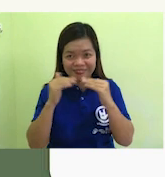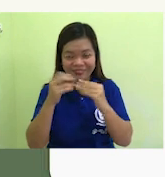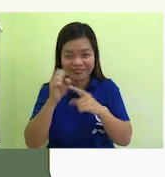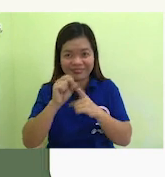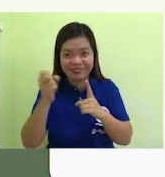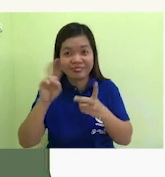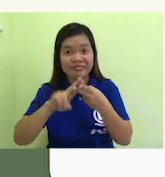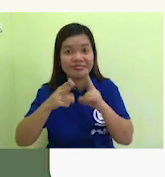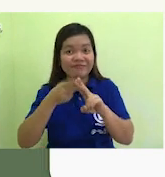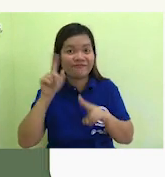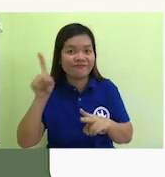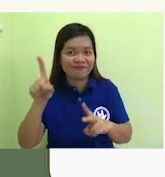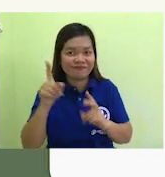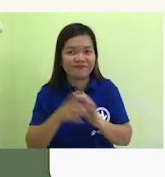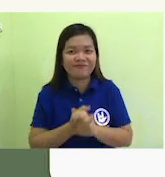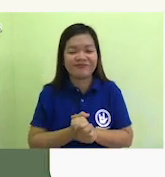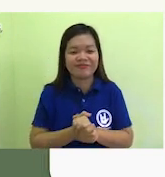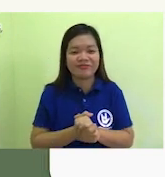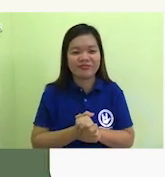equation 1.